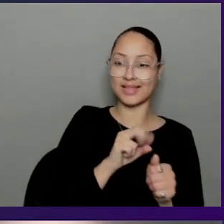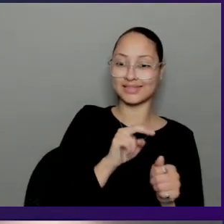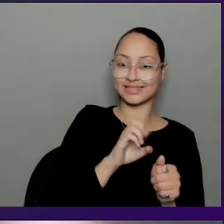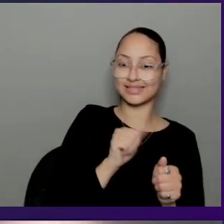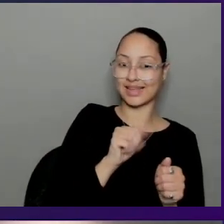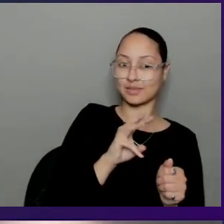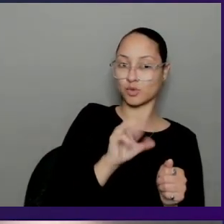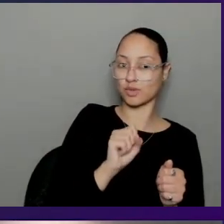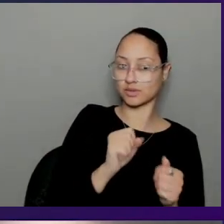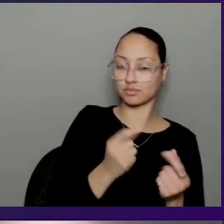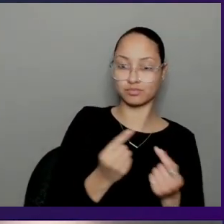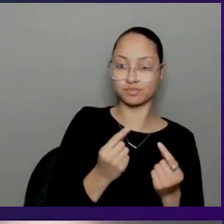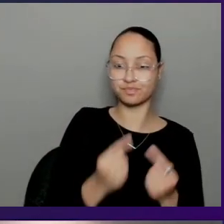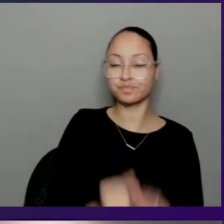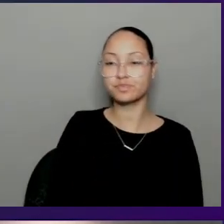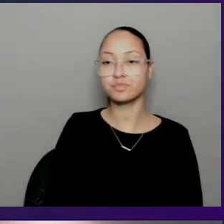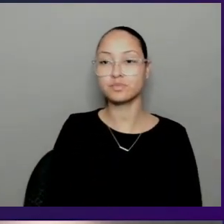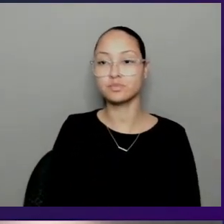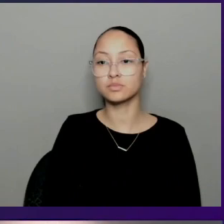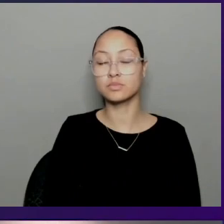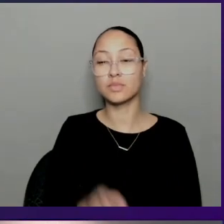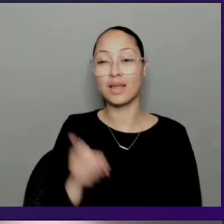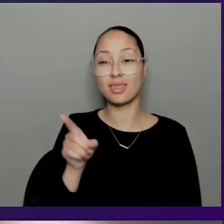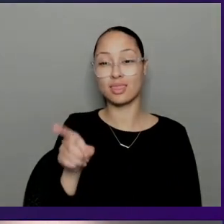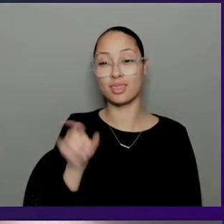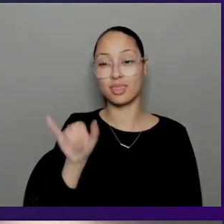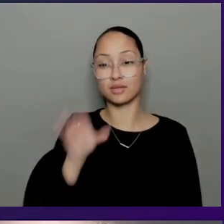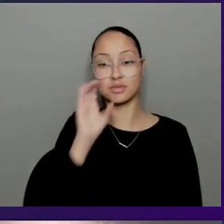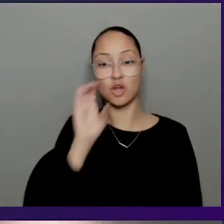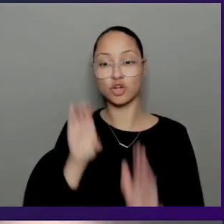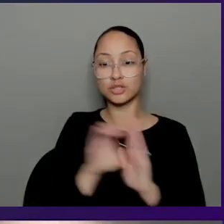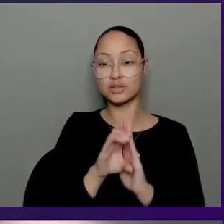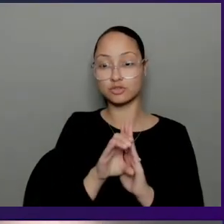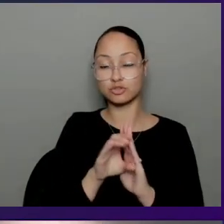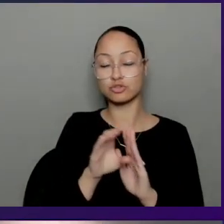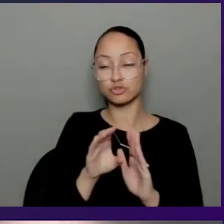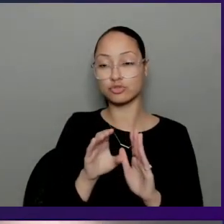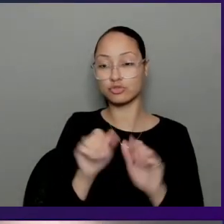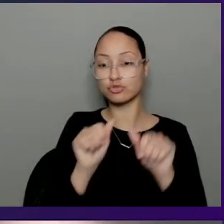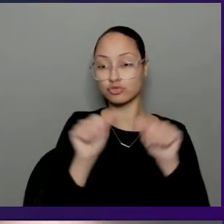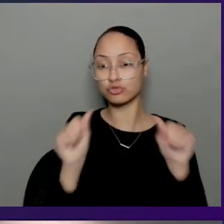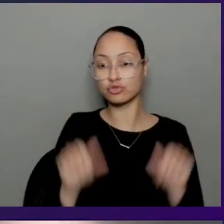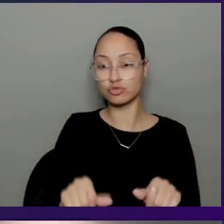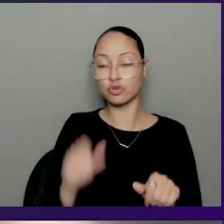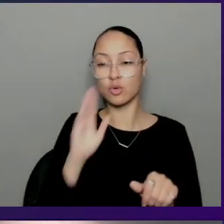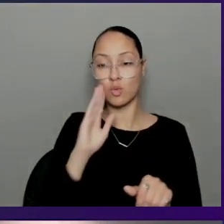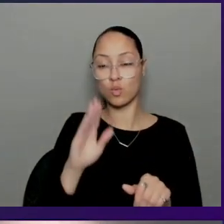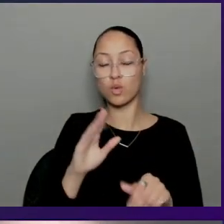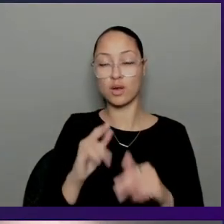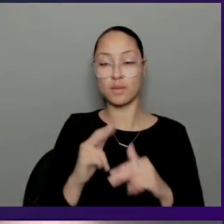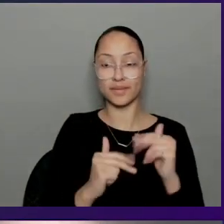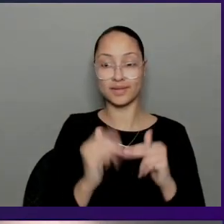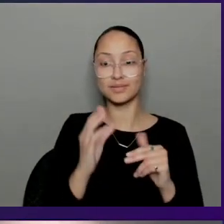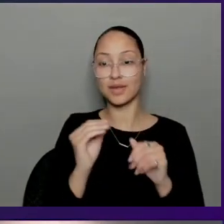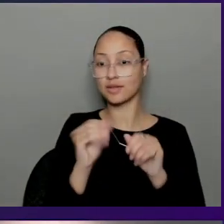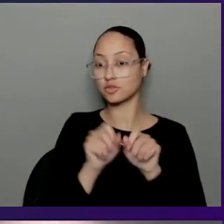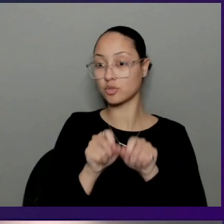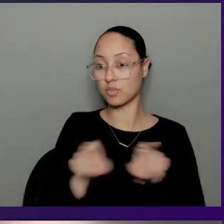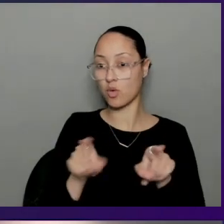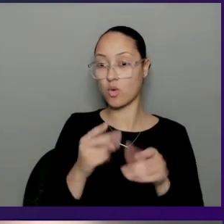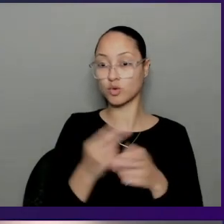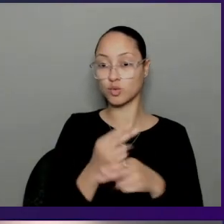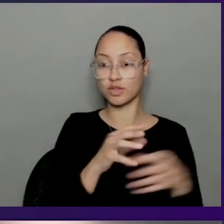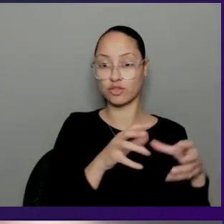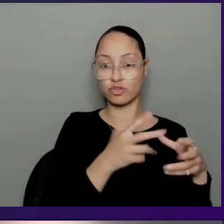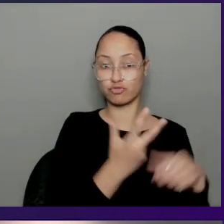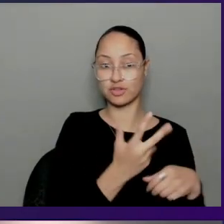So this is the architecture that will be implemented and deployed by using those three categories. We have a web client